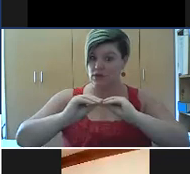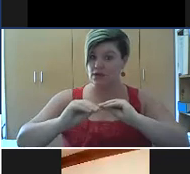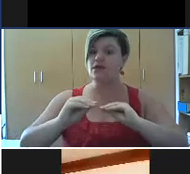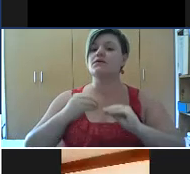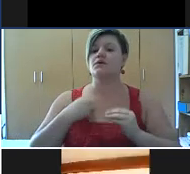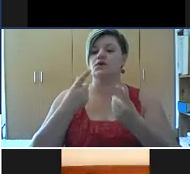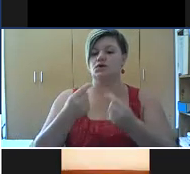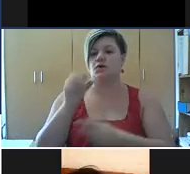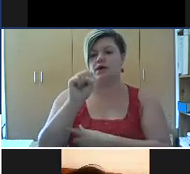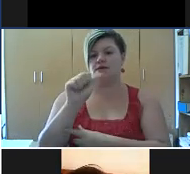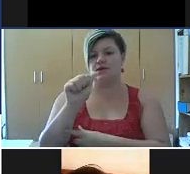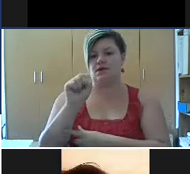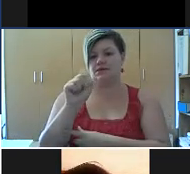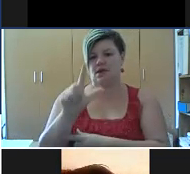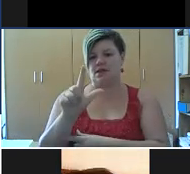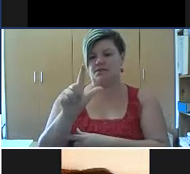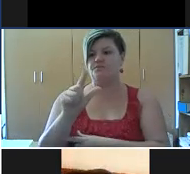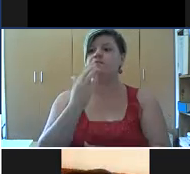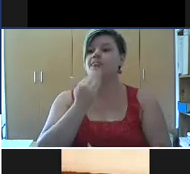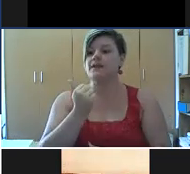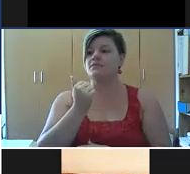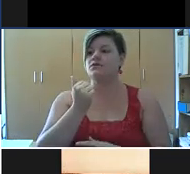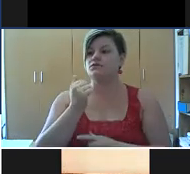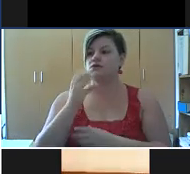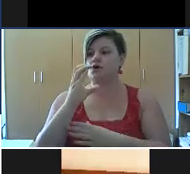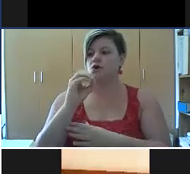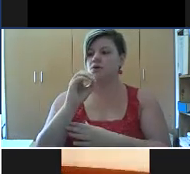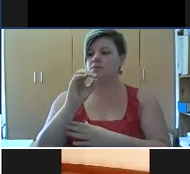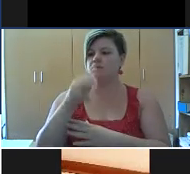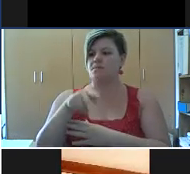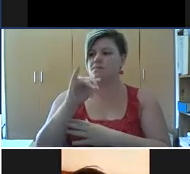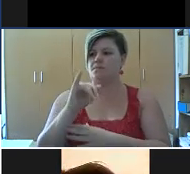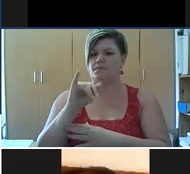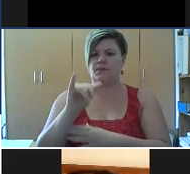with SASL. Please try and copy the signs